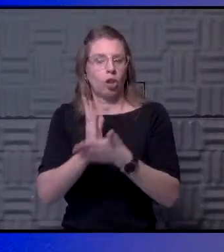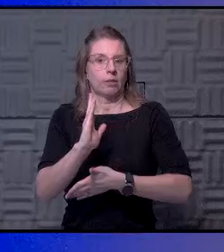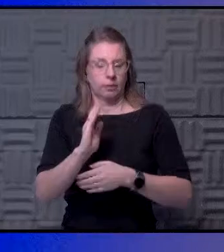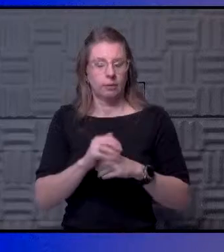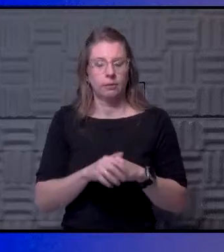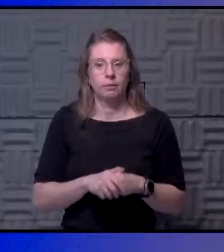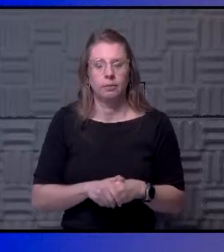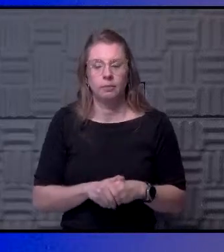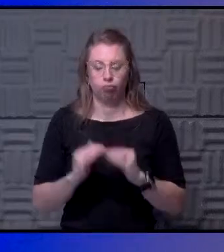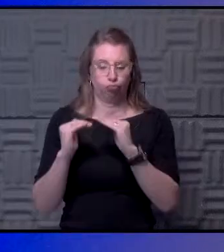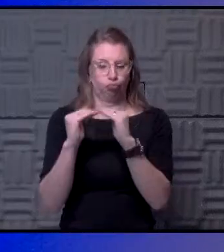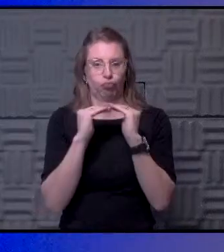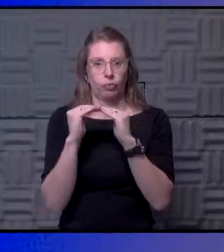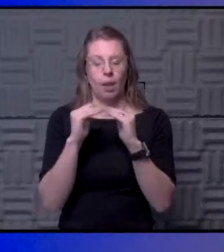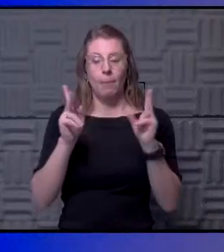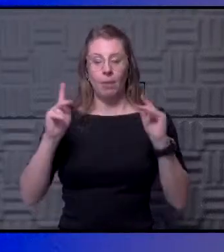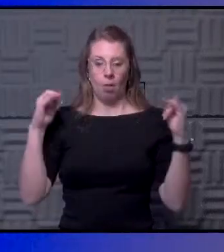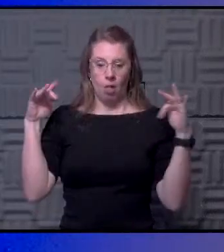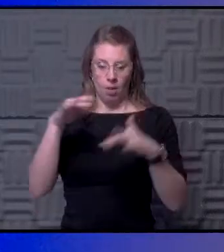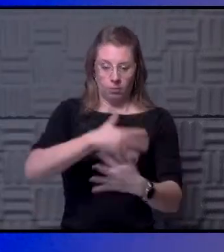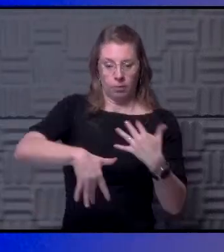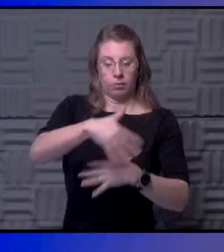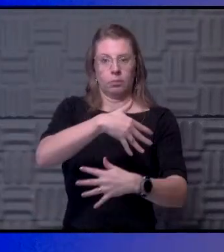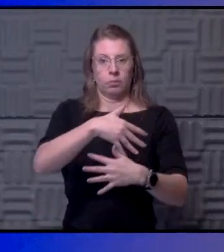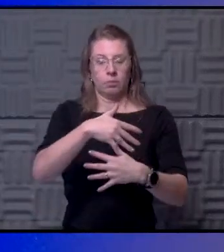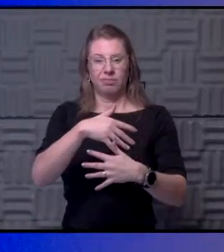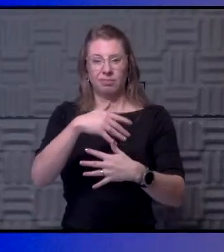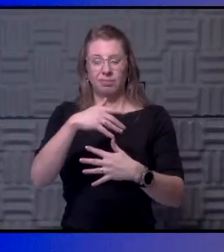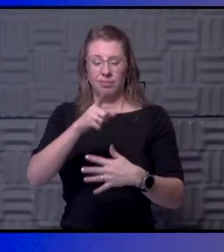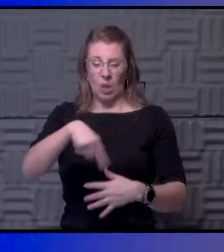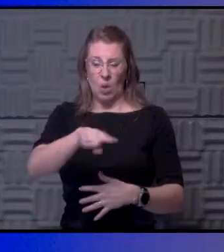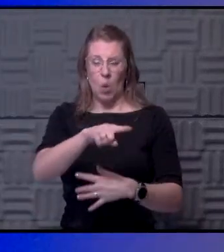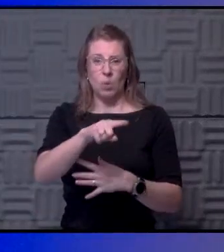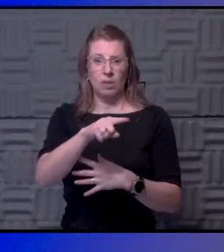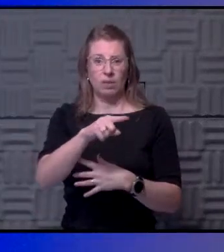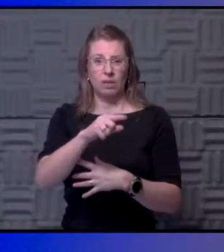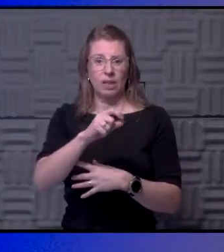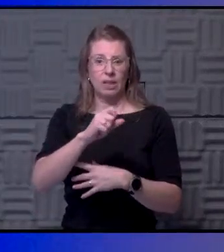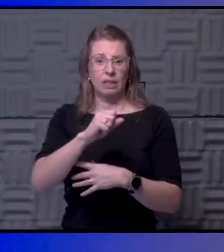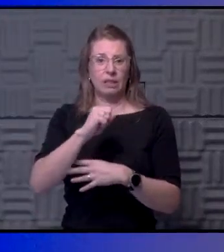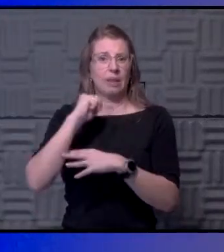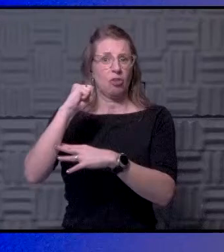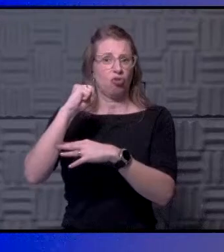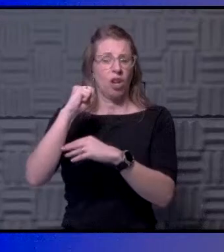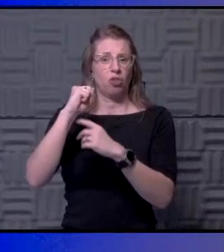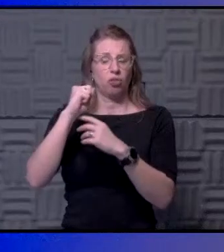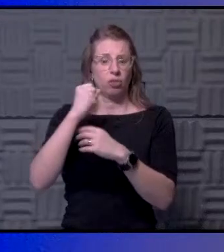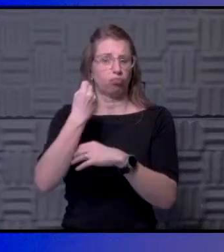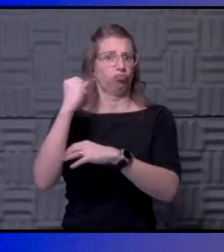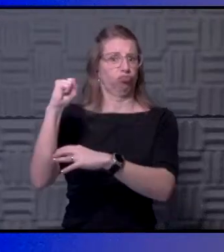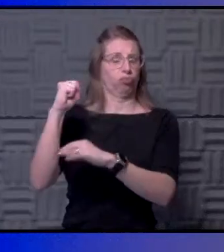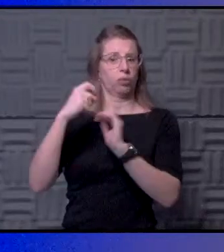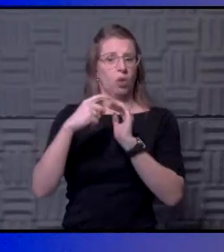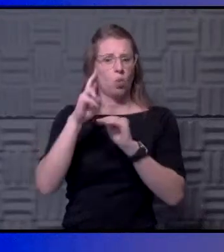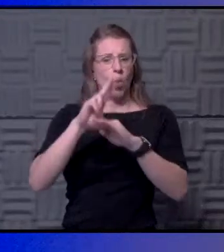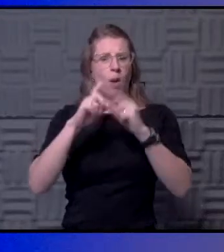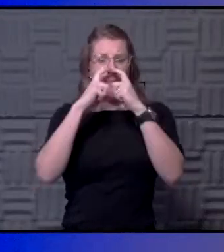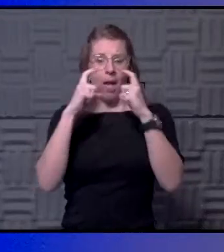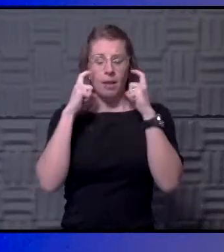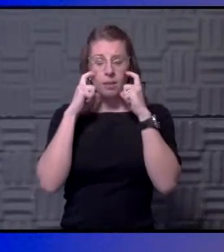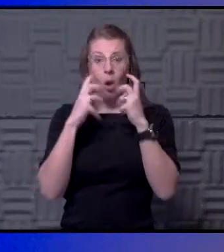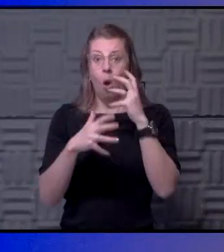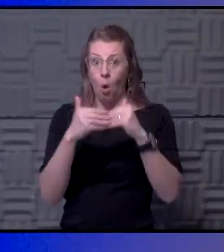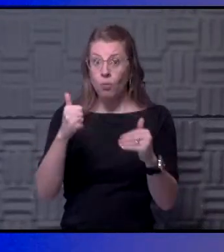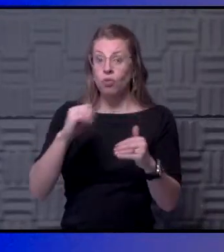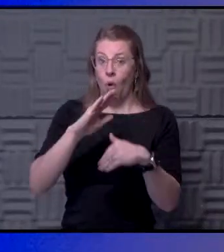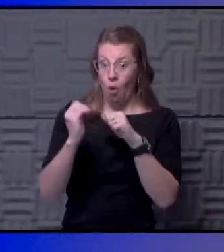know, groups of people are getting together, because really those demonstrators wore masks, most all of them. And I think that was